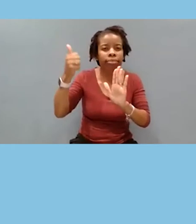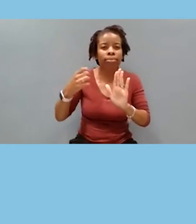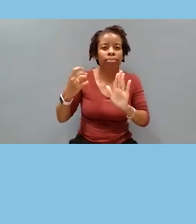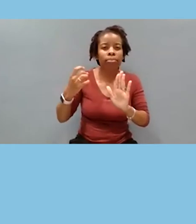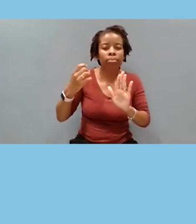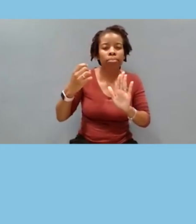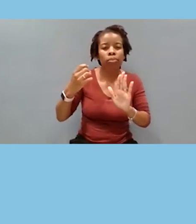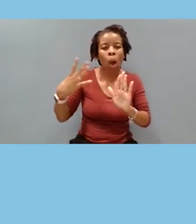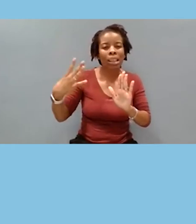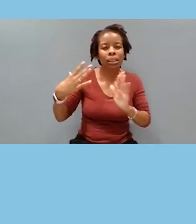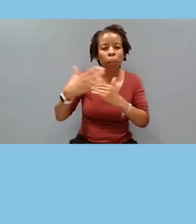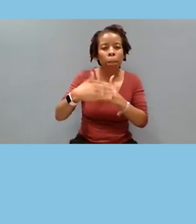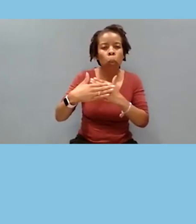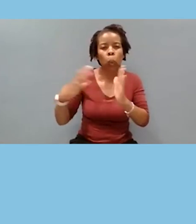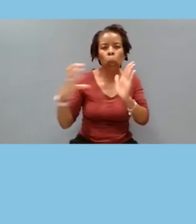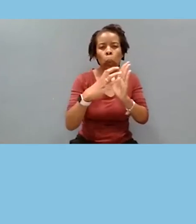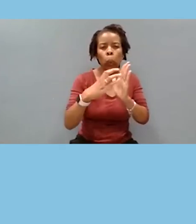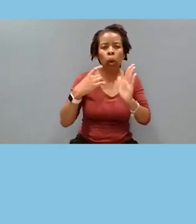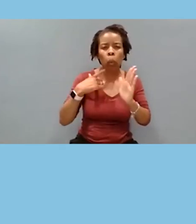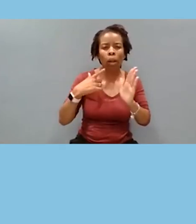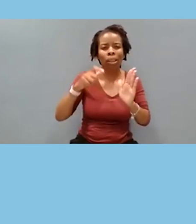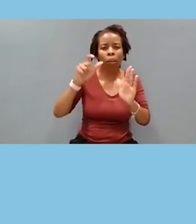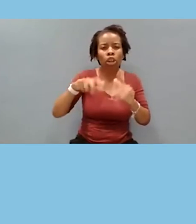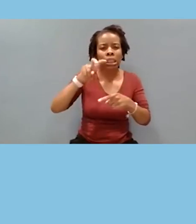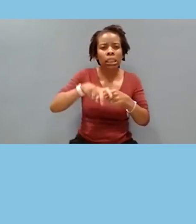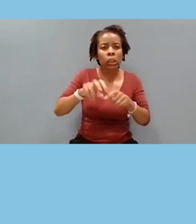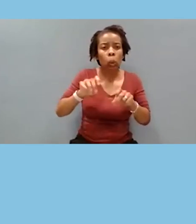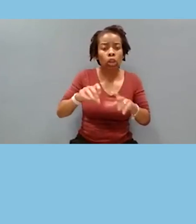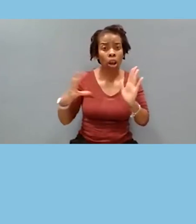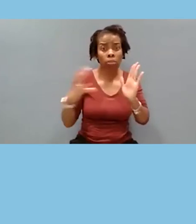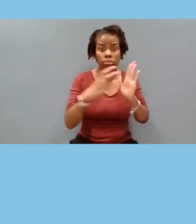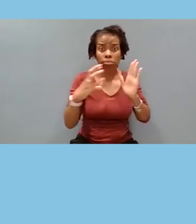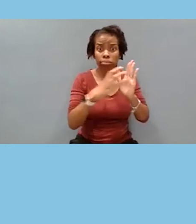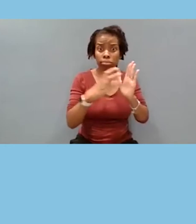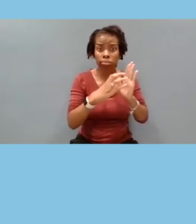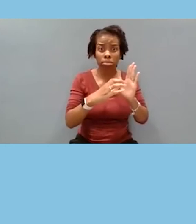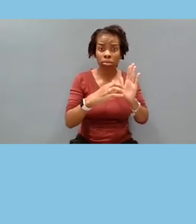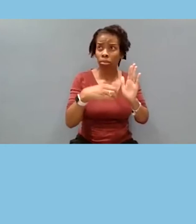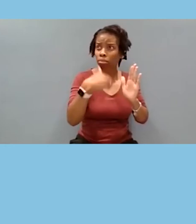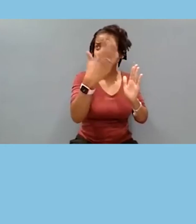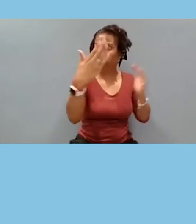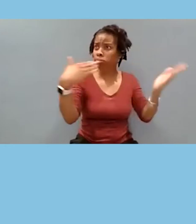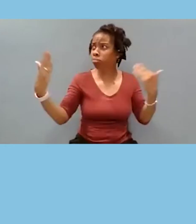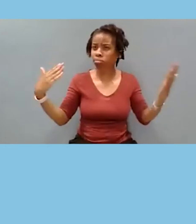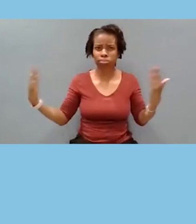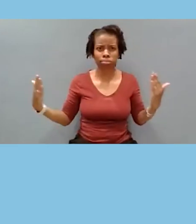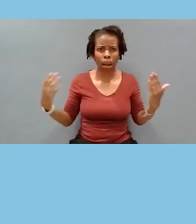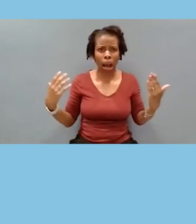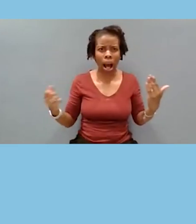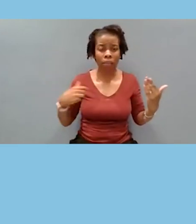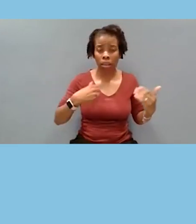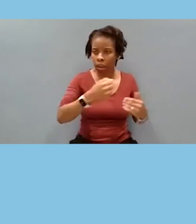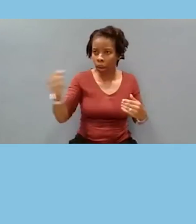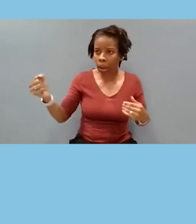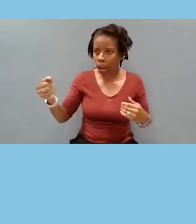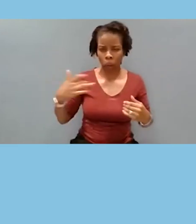on many heavy, narrow doors throughout the building, including inaccessible toilet doors.